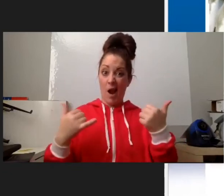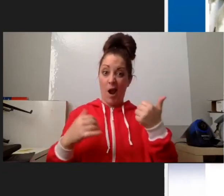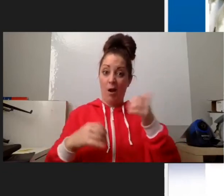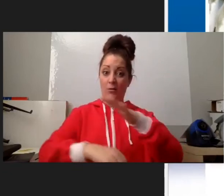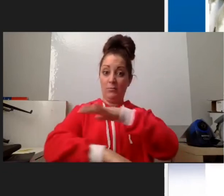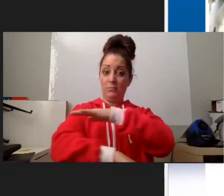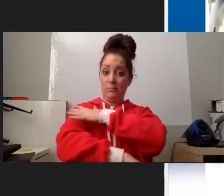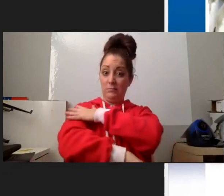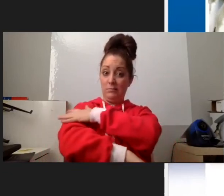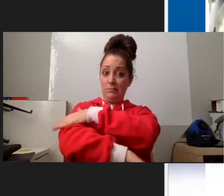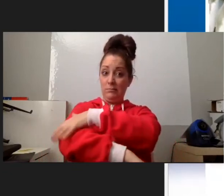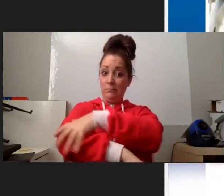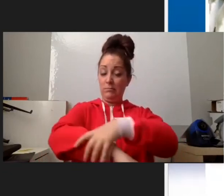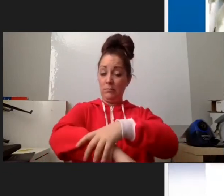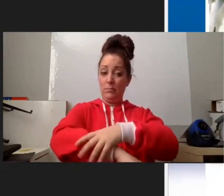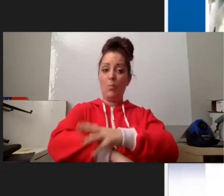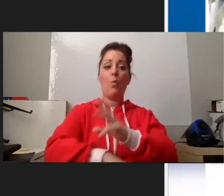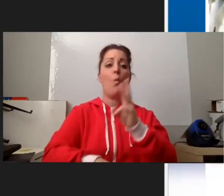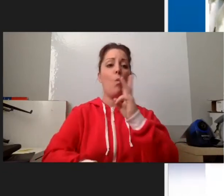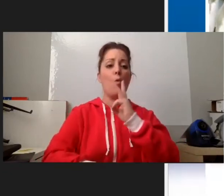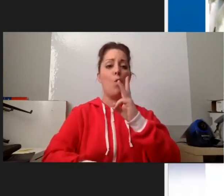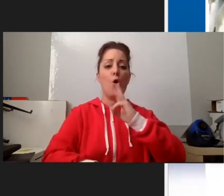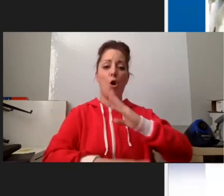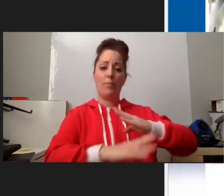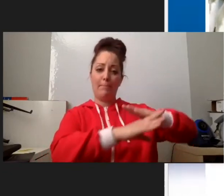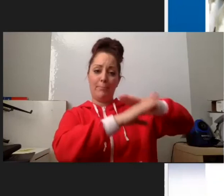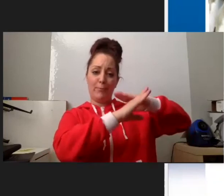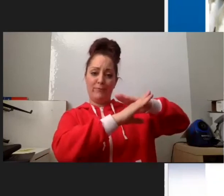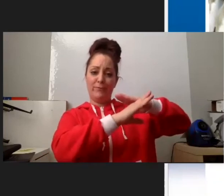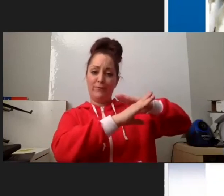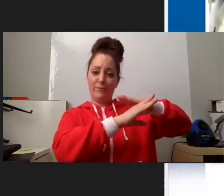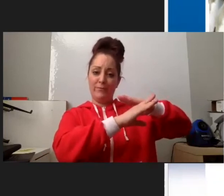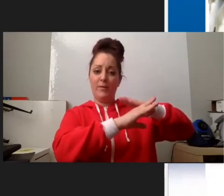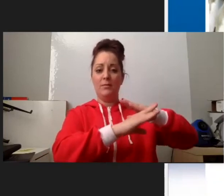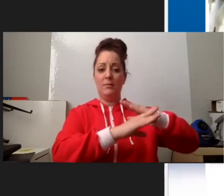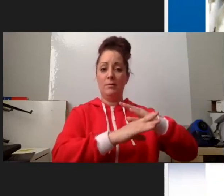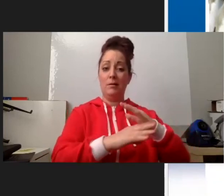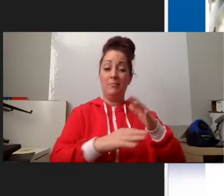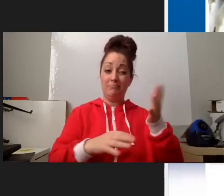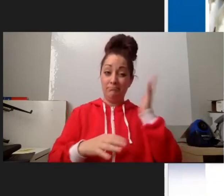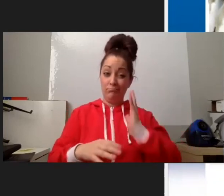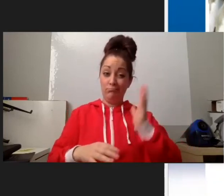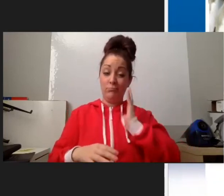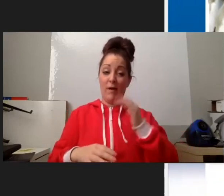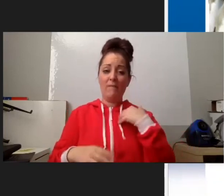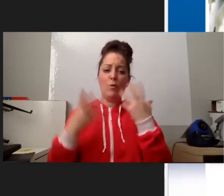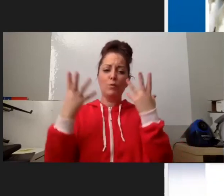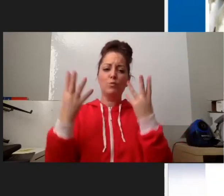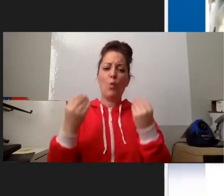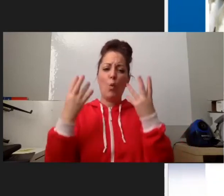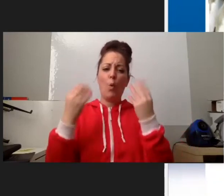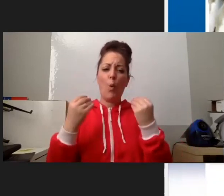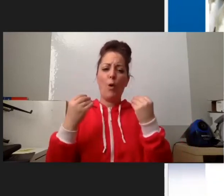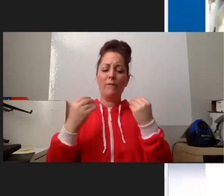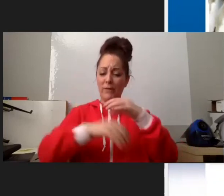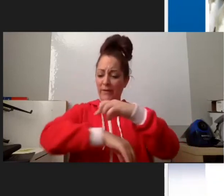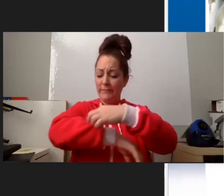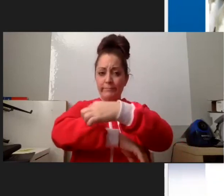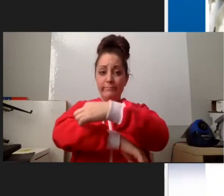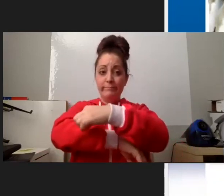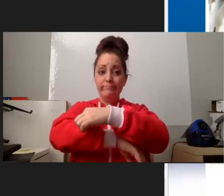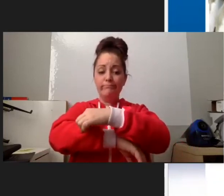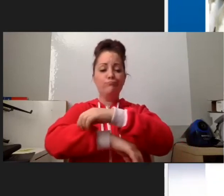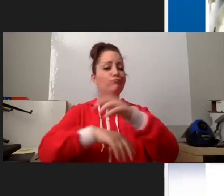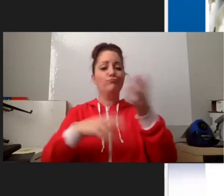And now he has a waterproof coat of feathers instead of fluffy down.